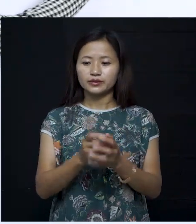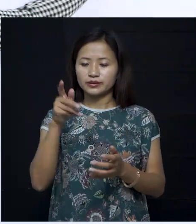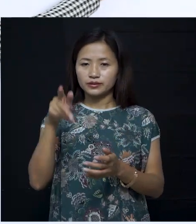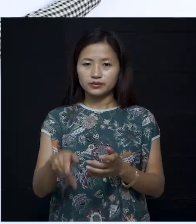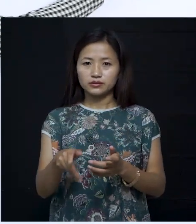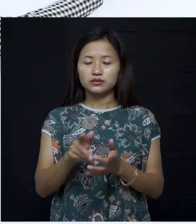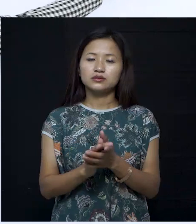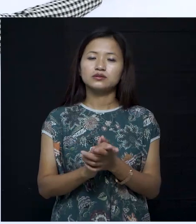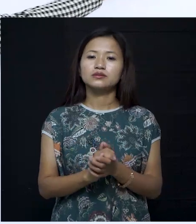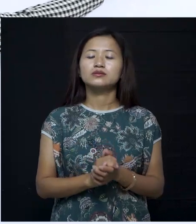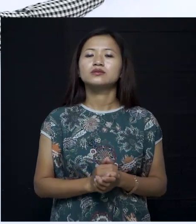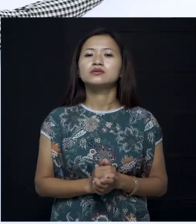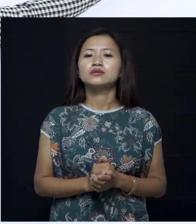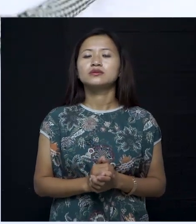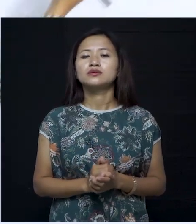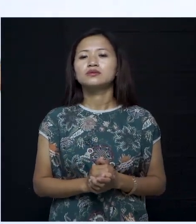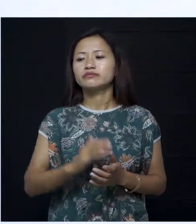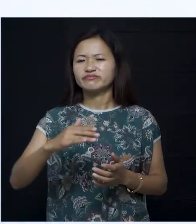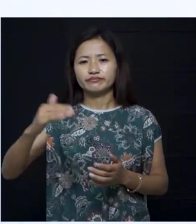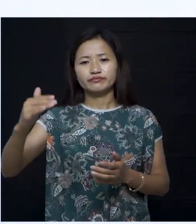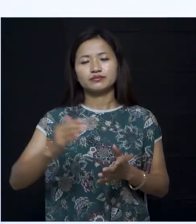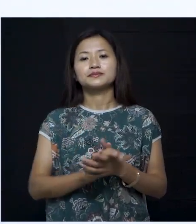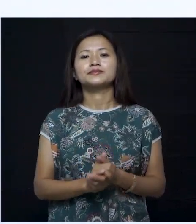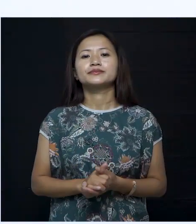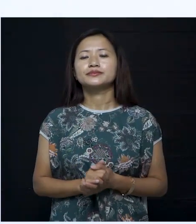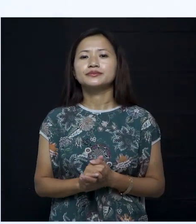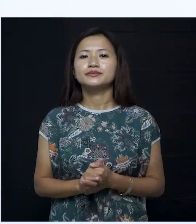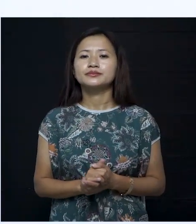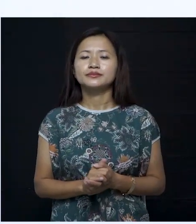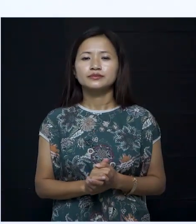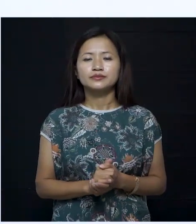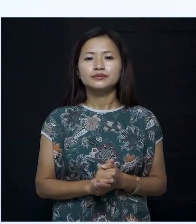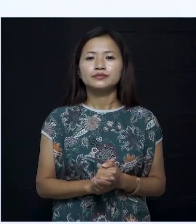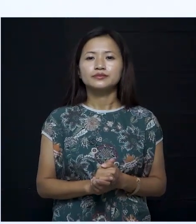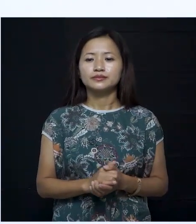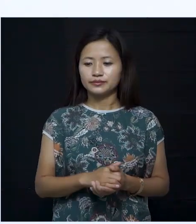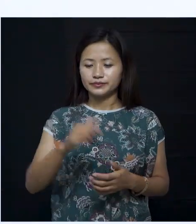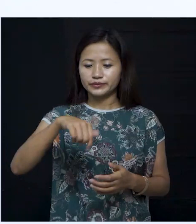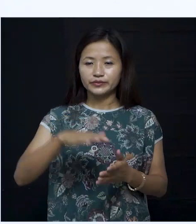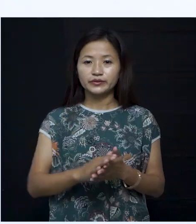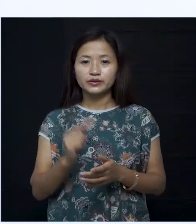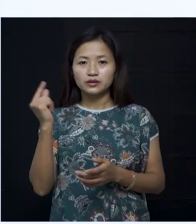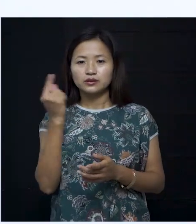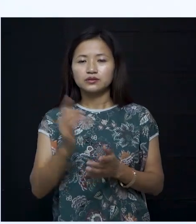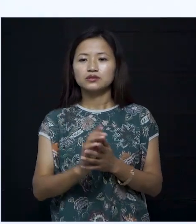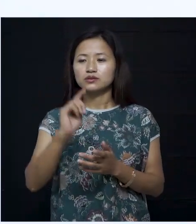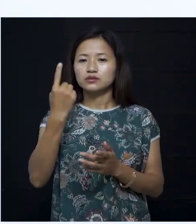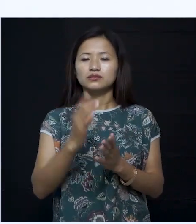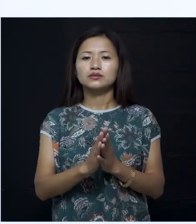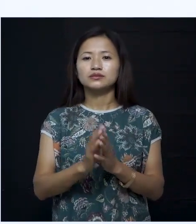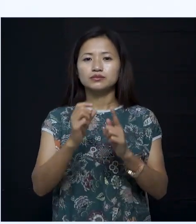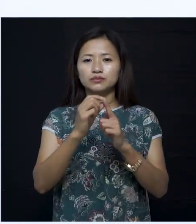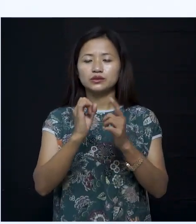its, and so on, okay? So here we are using only this